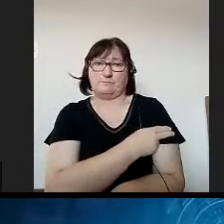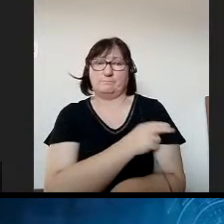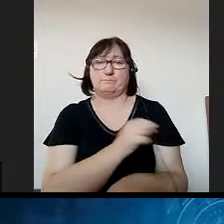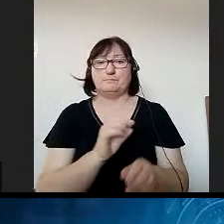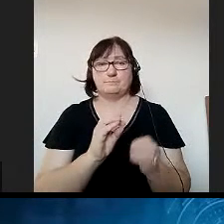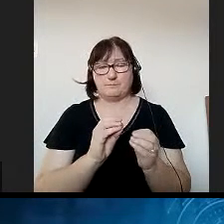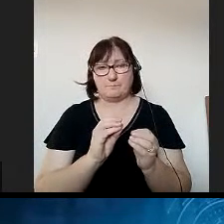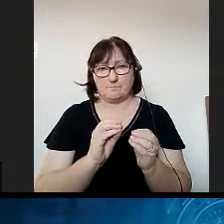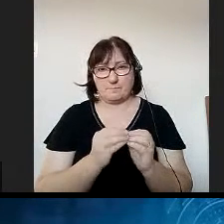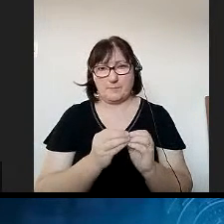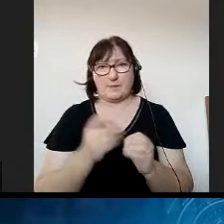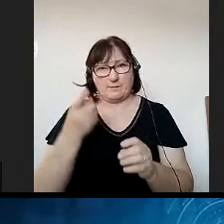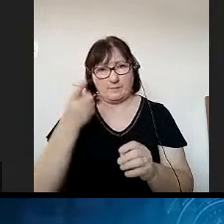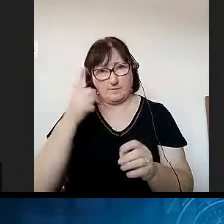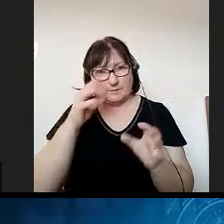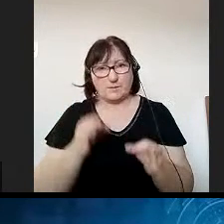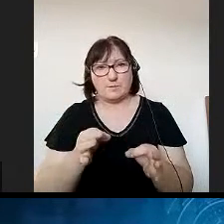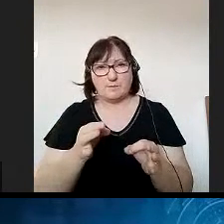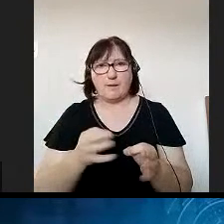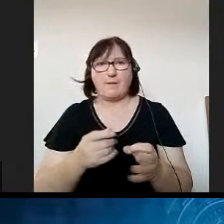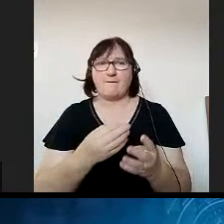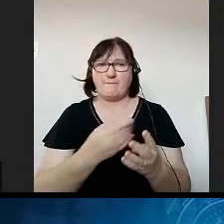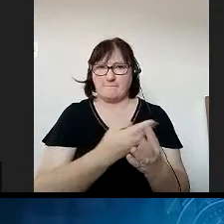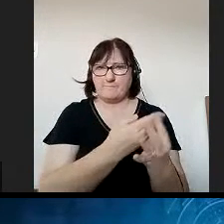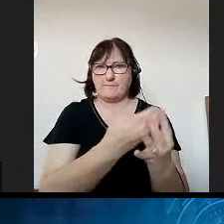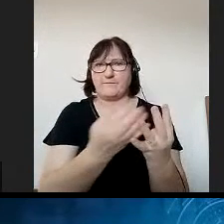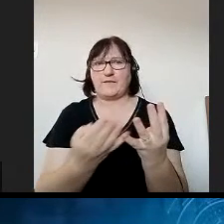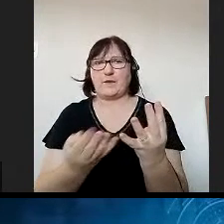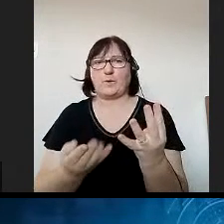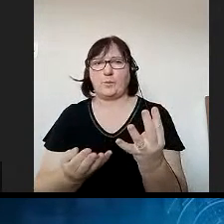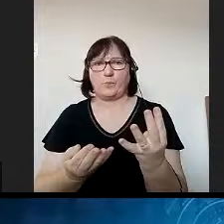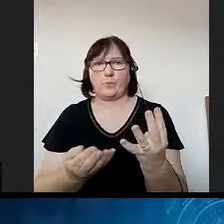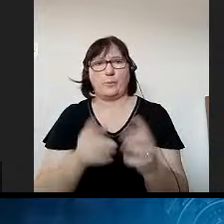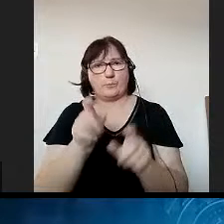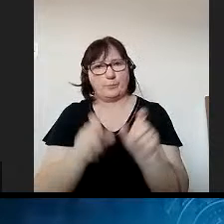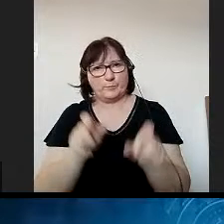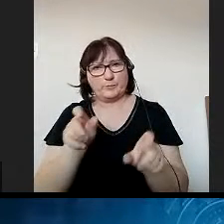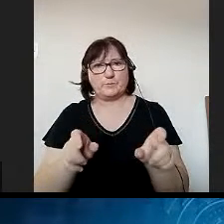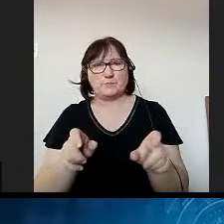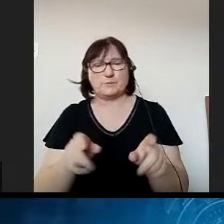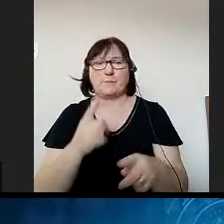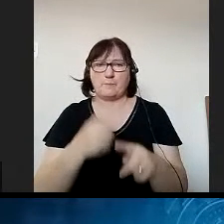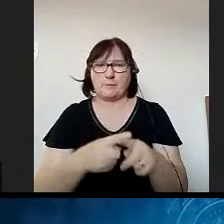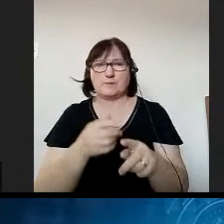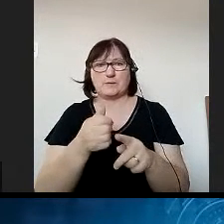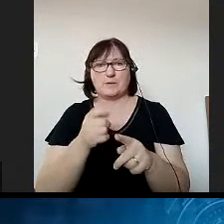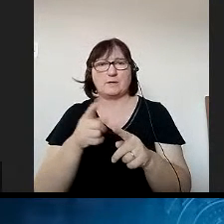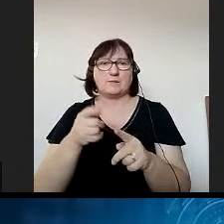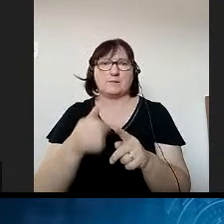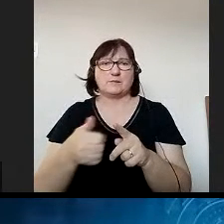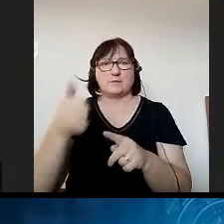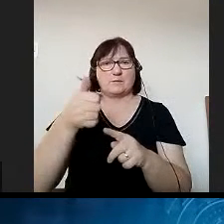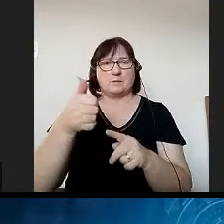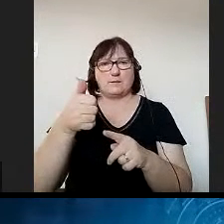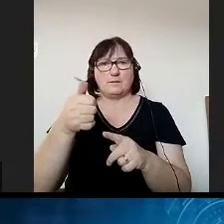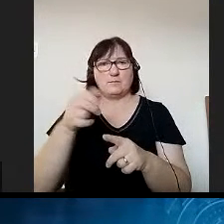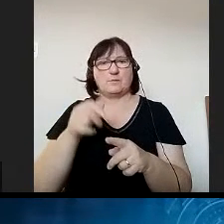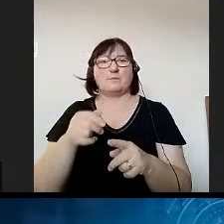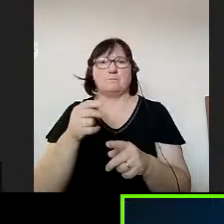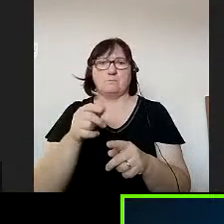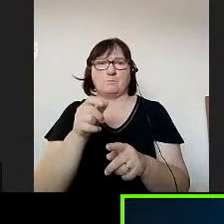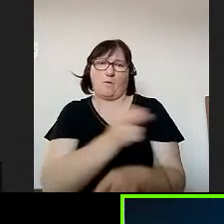other officers involved in that, including a senior officer or a manager. We